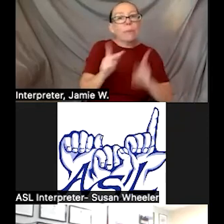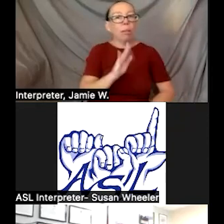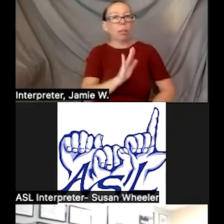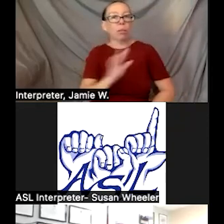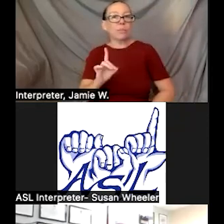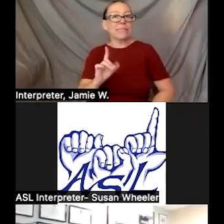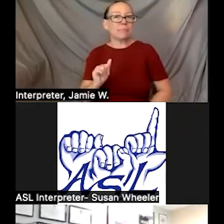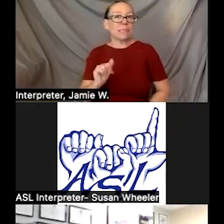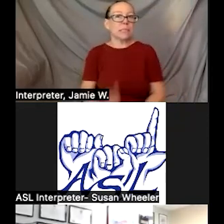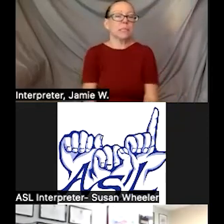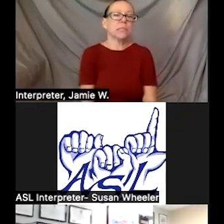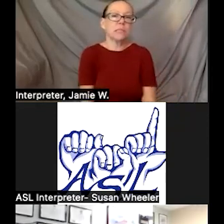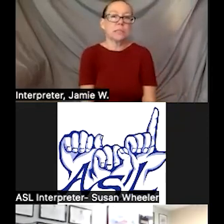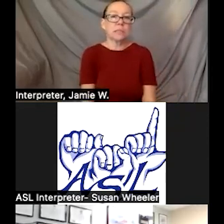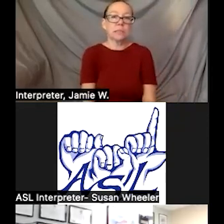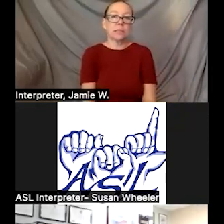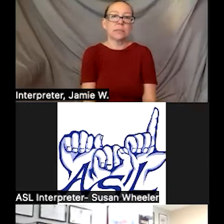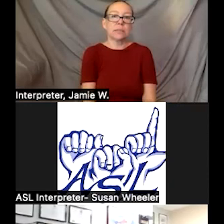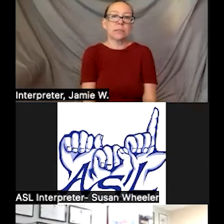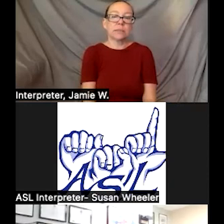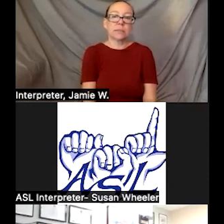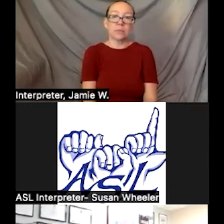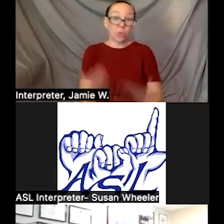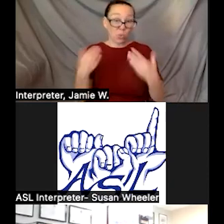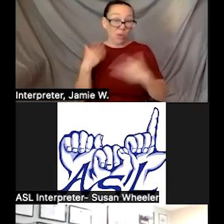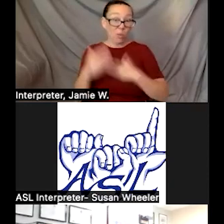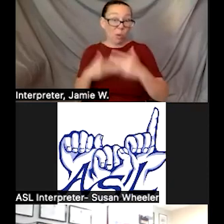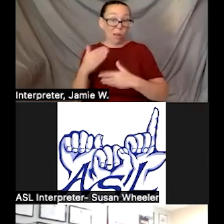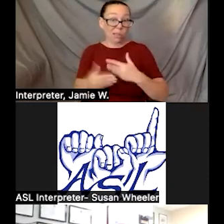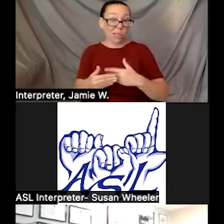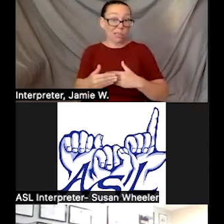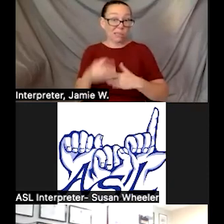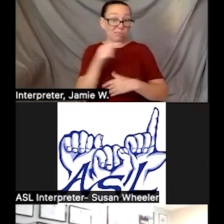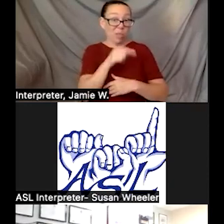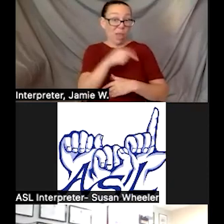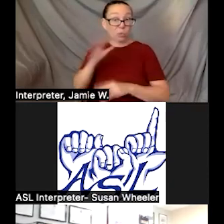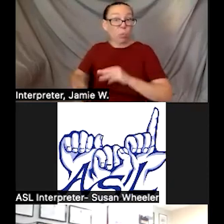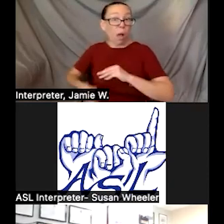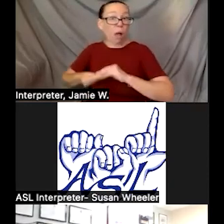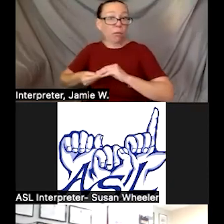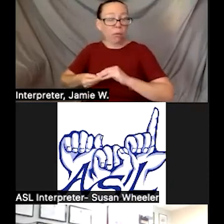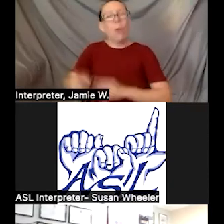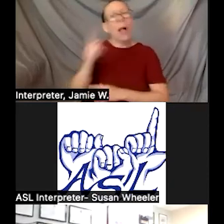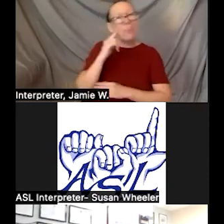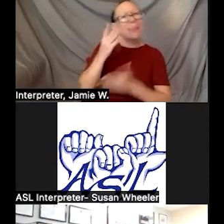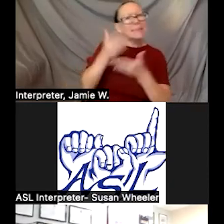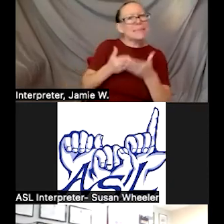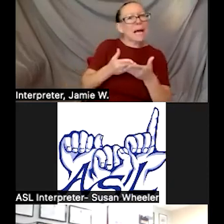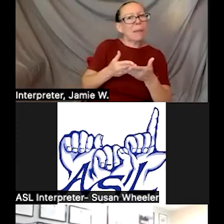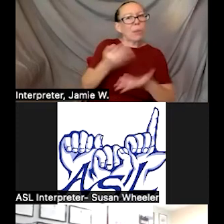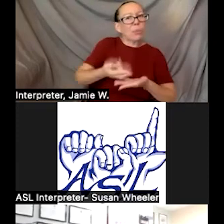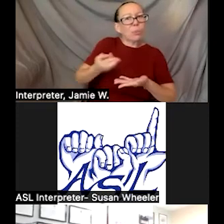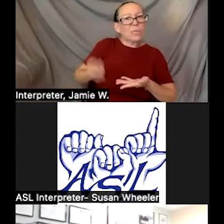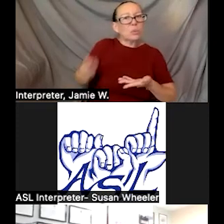process for adding those to this too? I think some of them already added in some of the resource. There